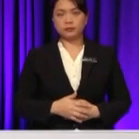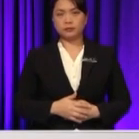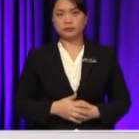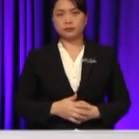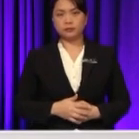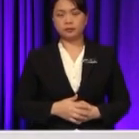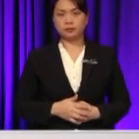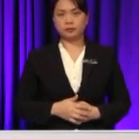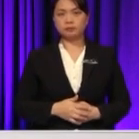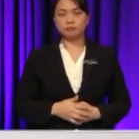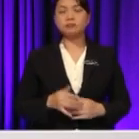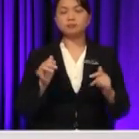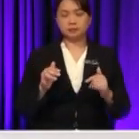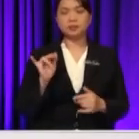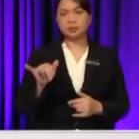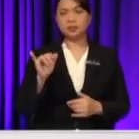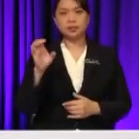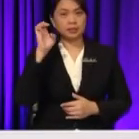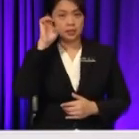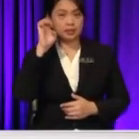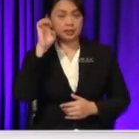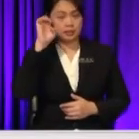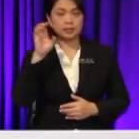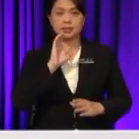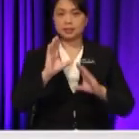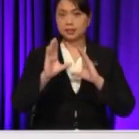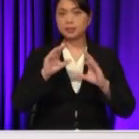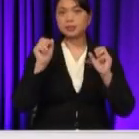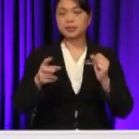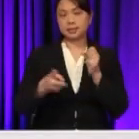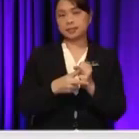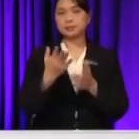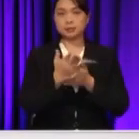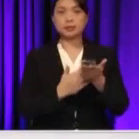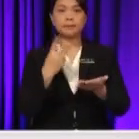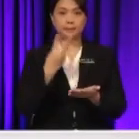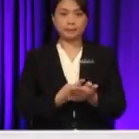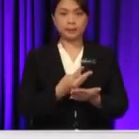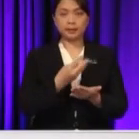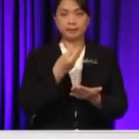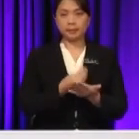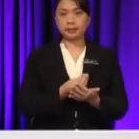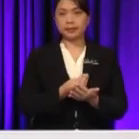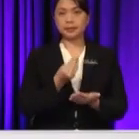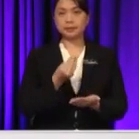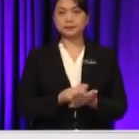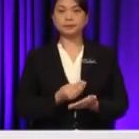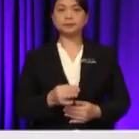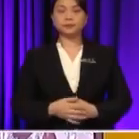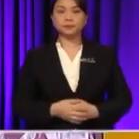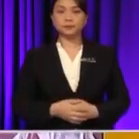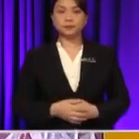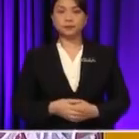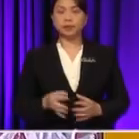can save some money. Okay, so by mentioning economical, it is definitely pocket friendly and you can save some money